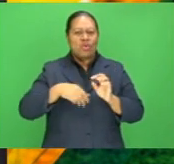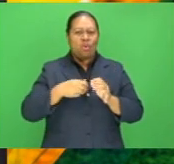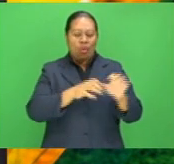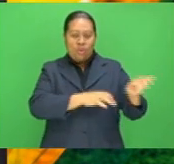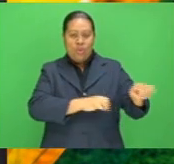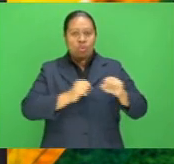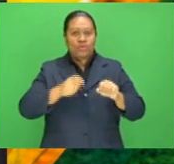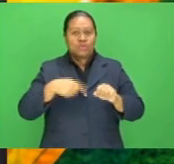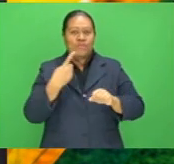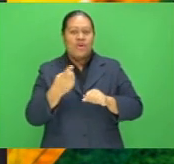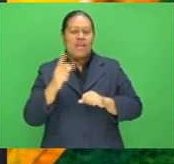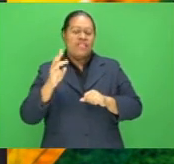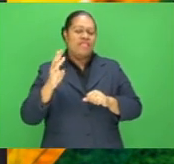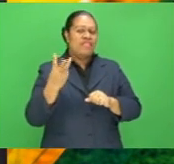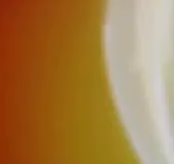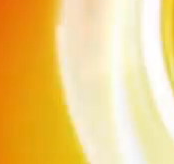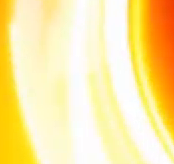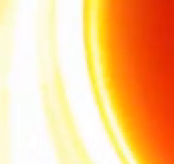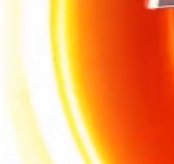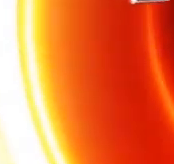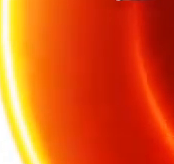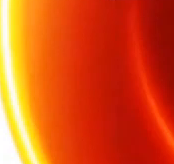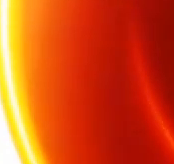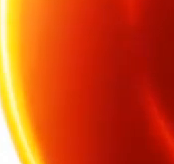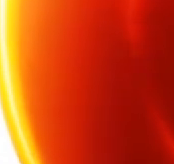host third-placed Atletico Madrid.